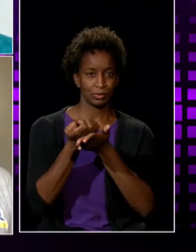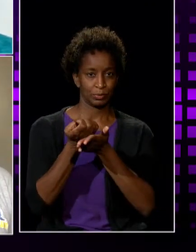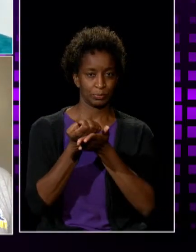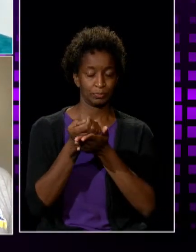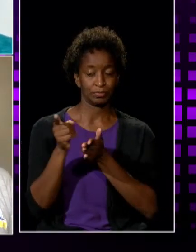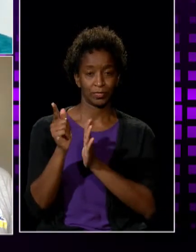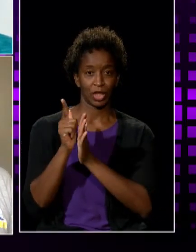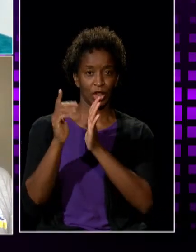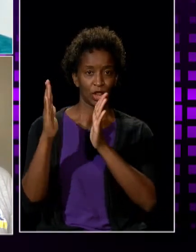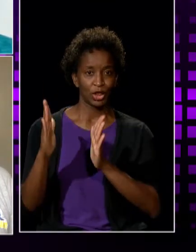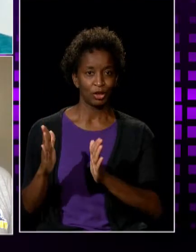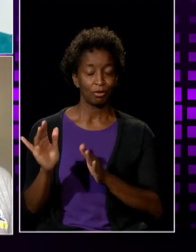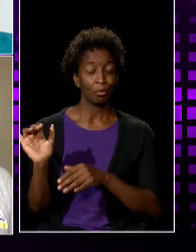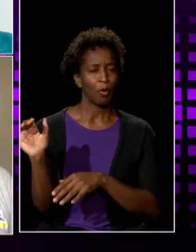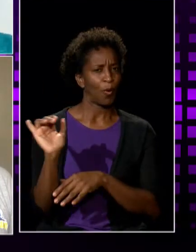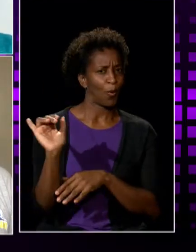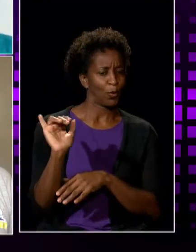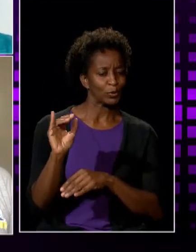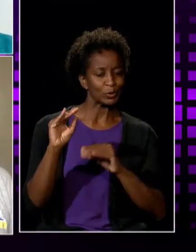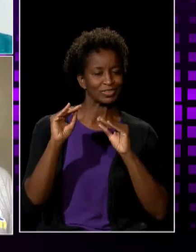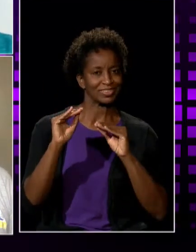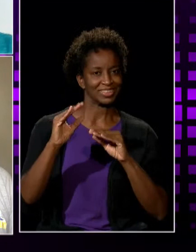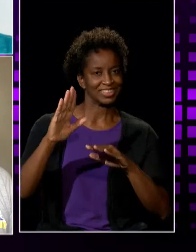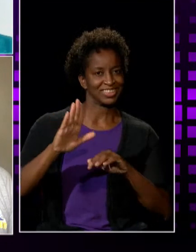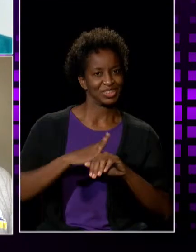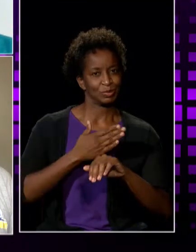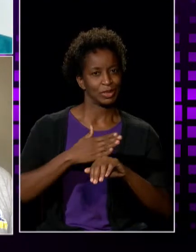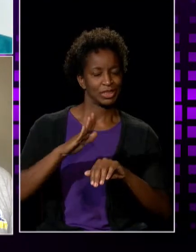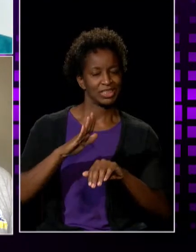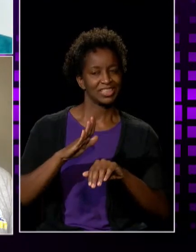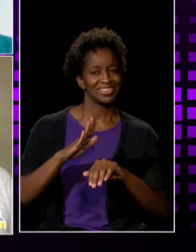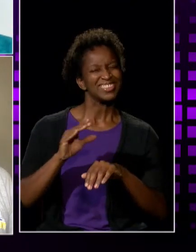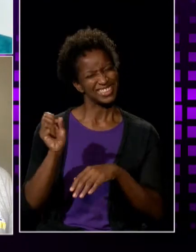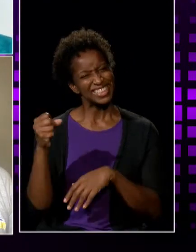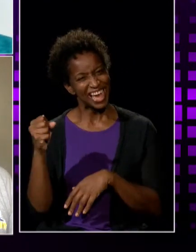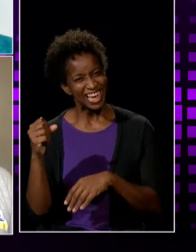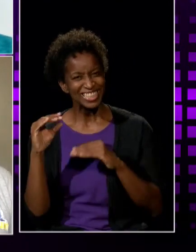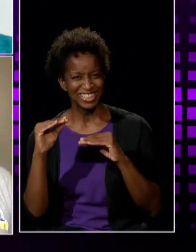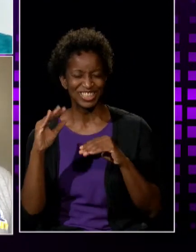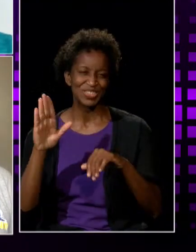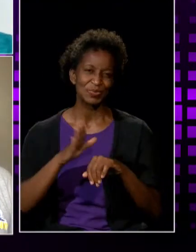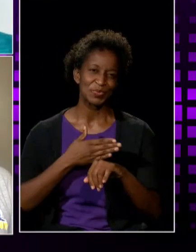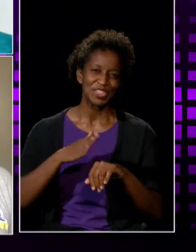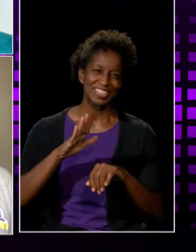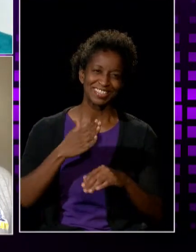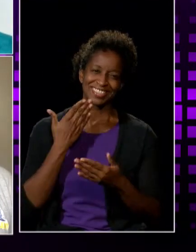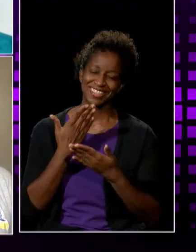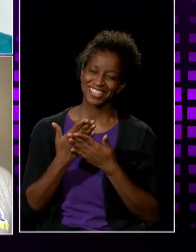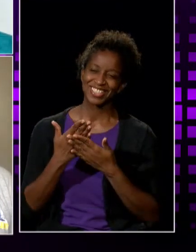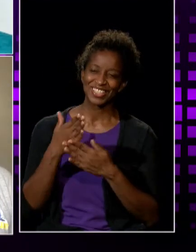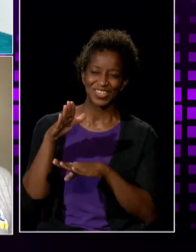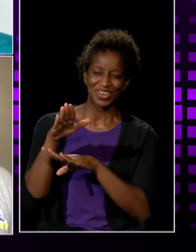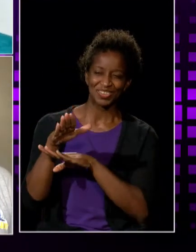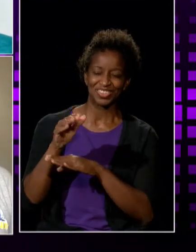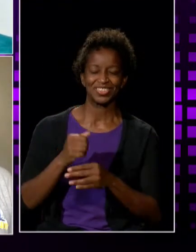is a music teacher. Well, yes, a music teacher. Good afternoon, Okera.